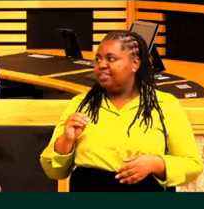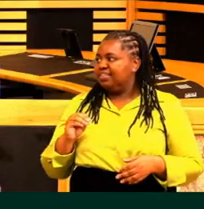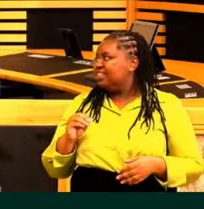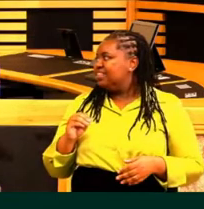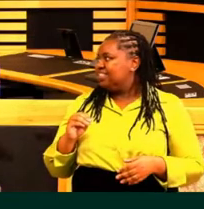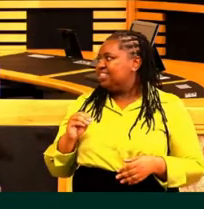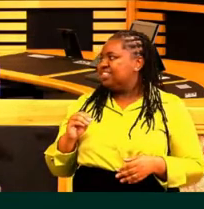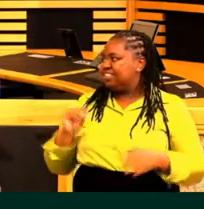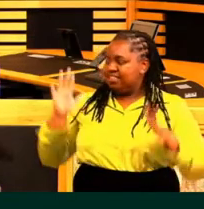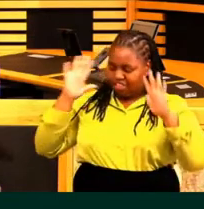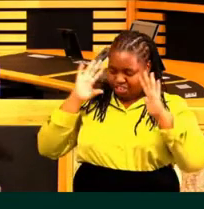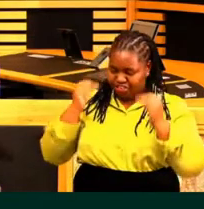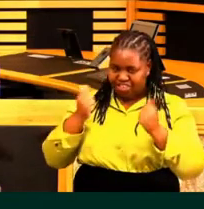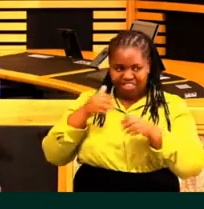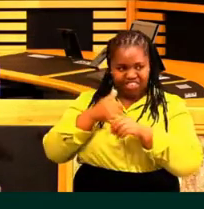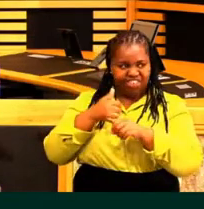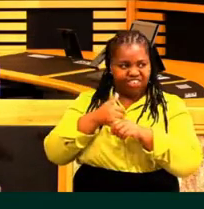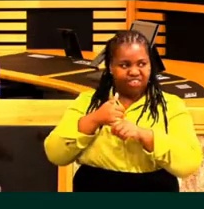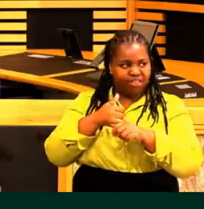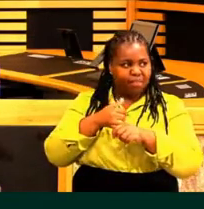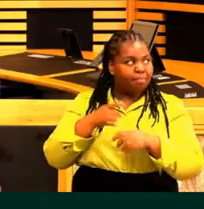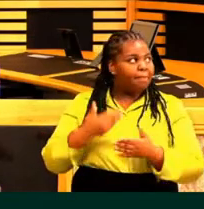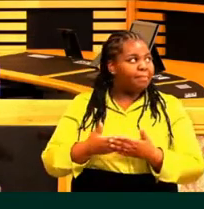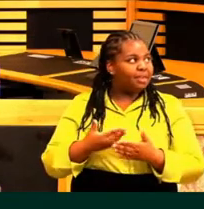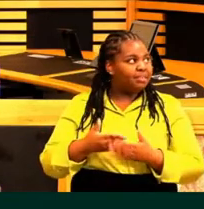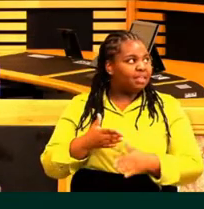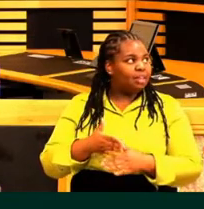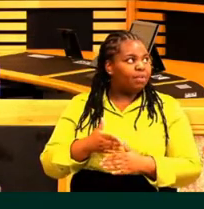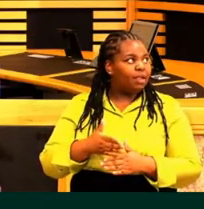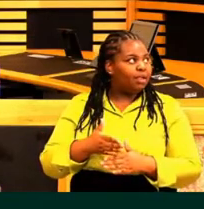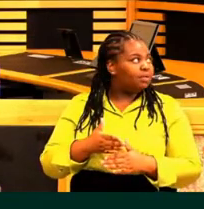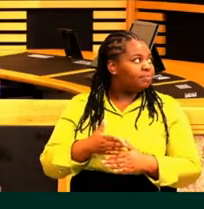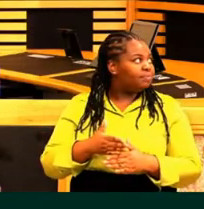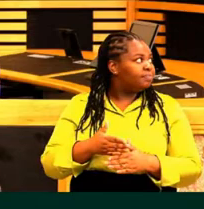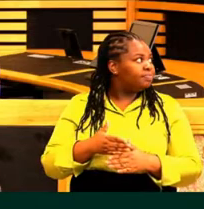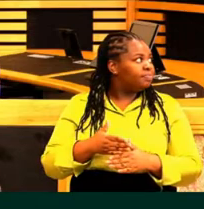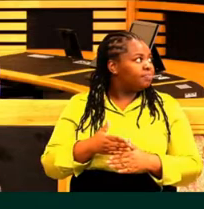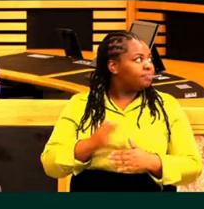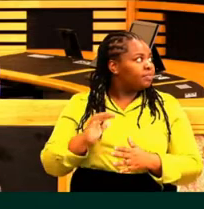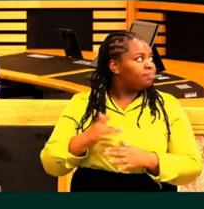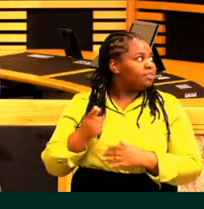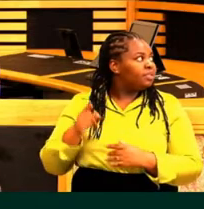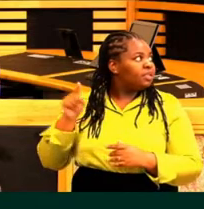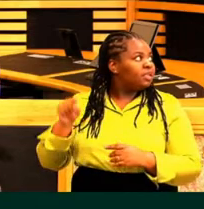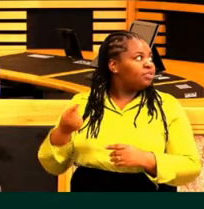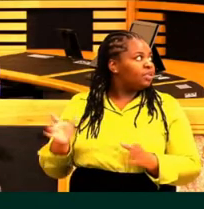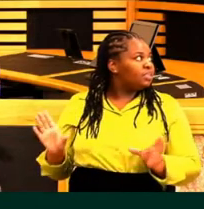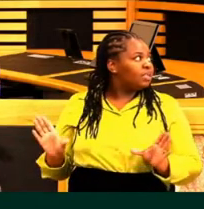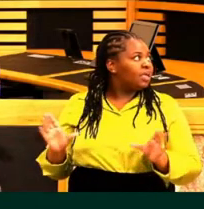internships yes practical work besides lenders